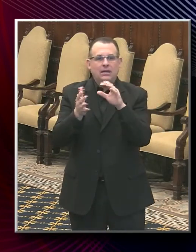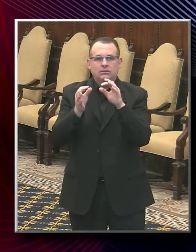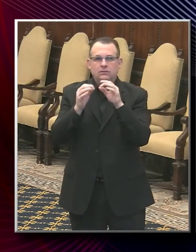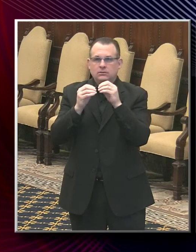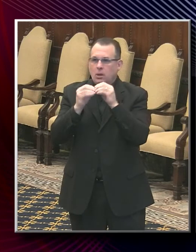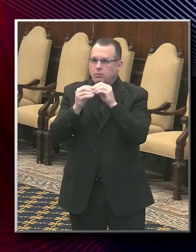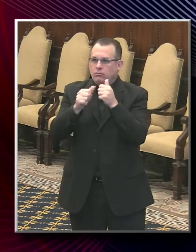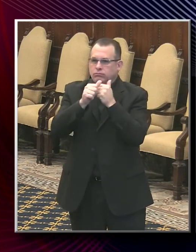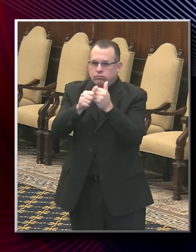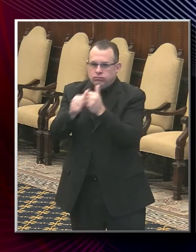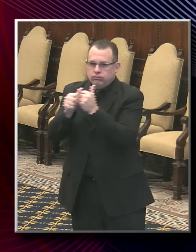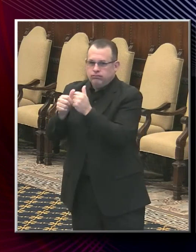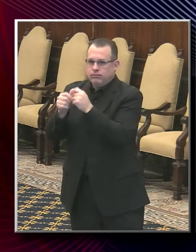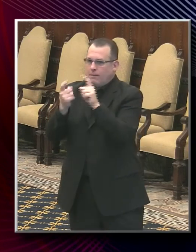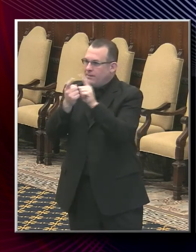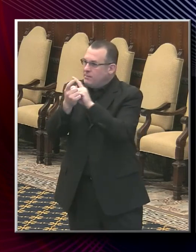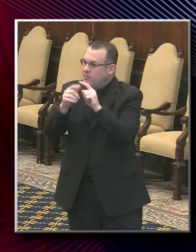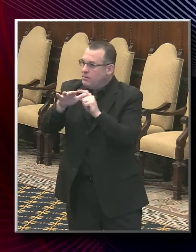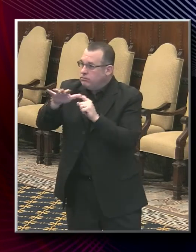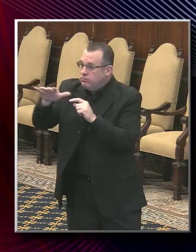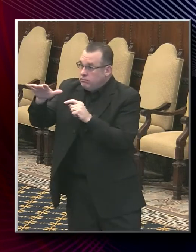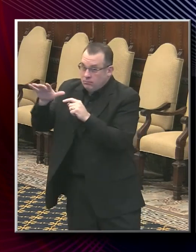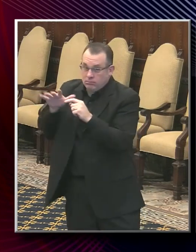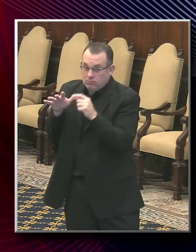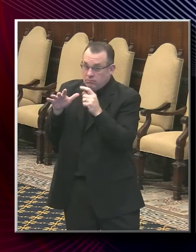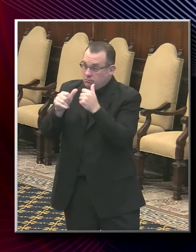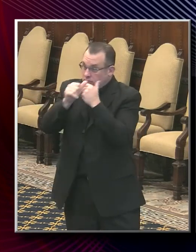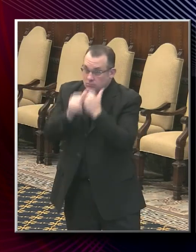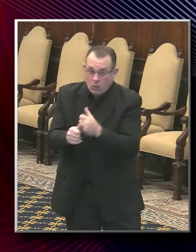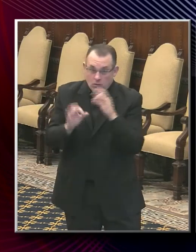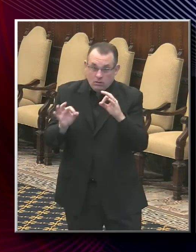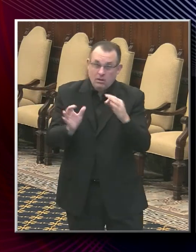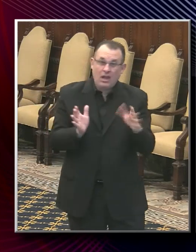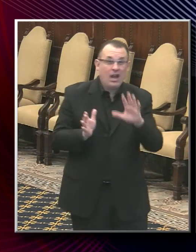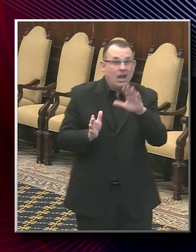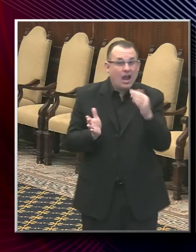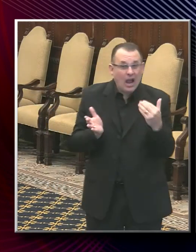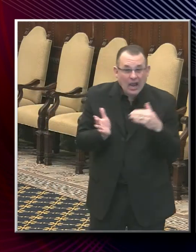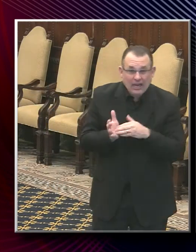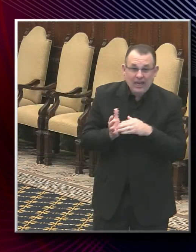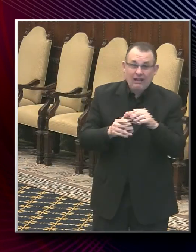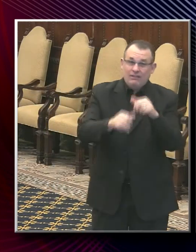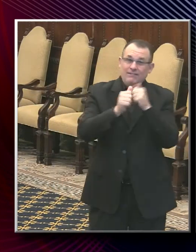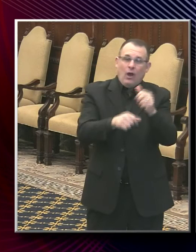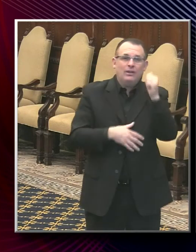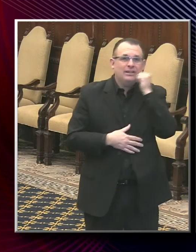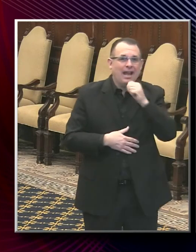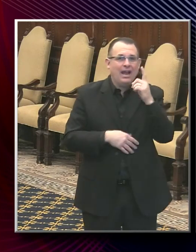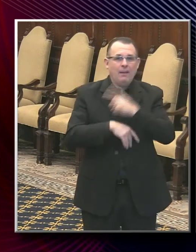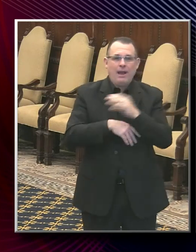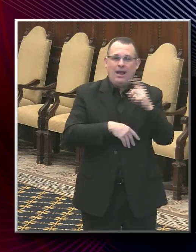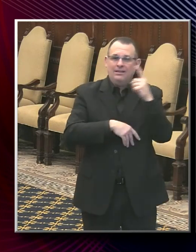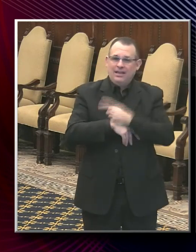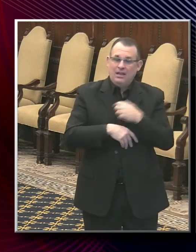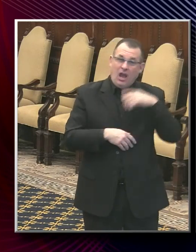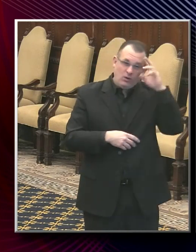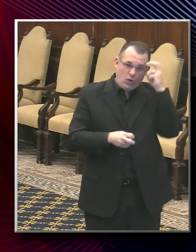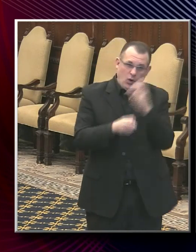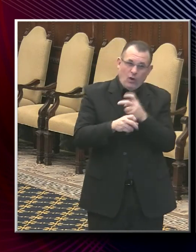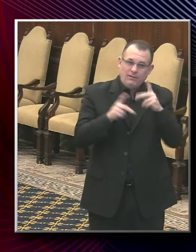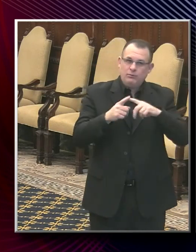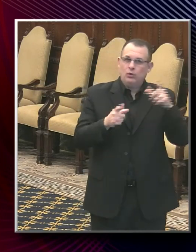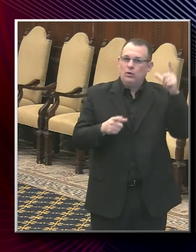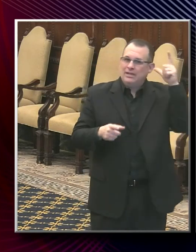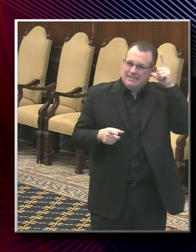going to have to get to that low level. And so it really, we are just going to have to follow it day by day. And again, I know that's really tough for people, that everybody's cooped up